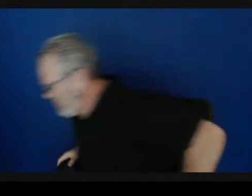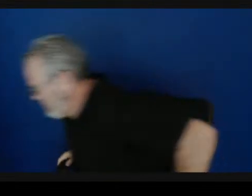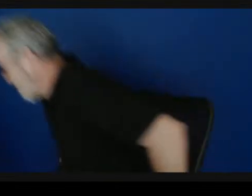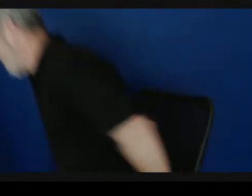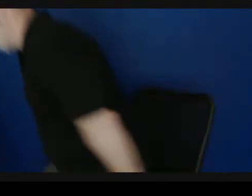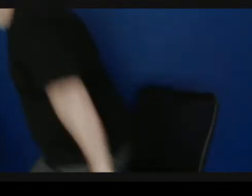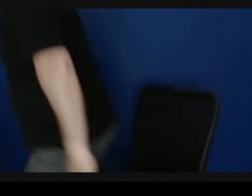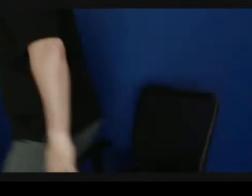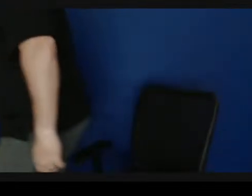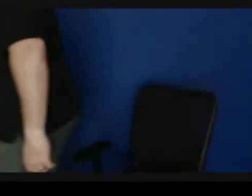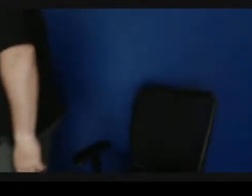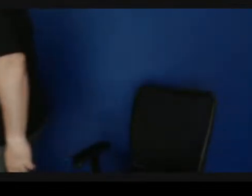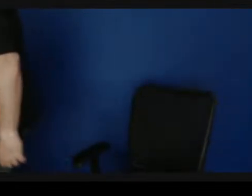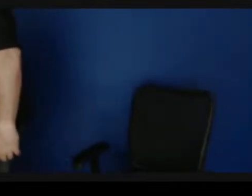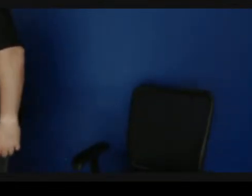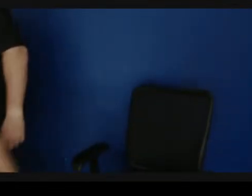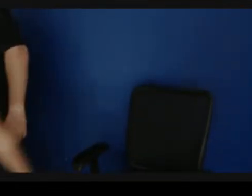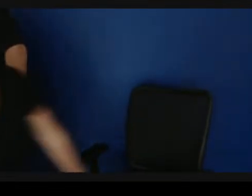depending exactly where and when.